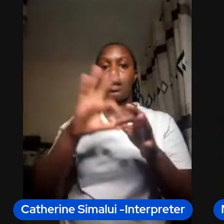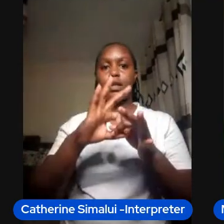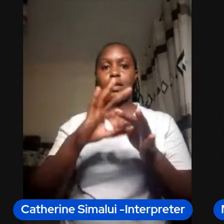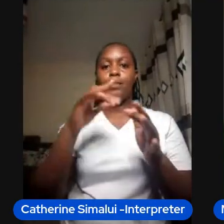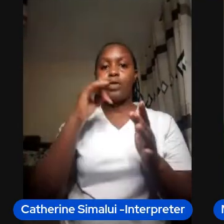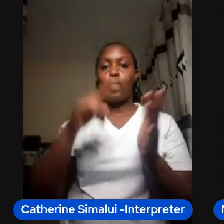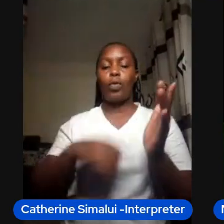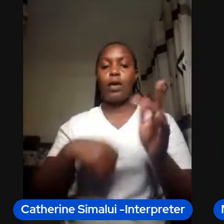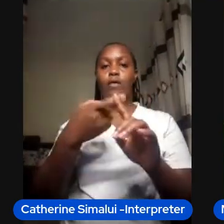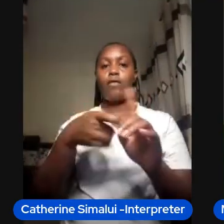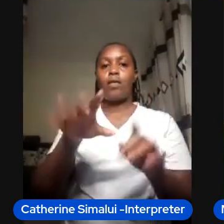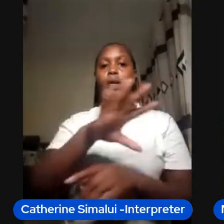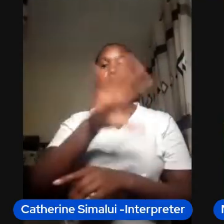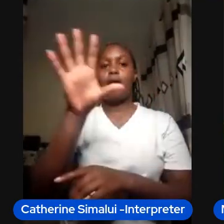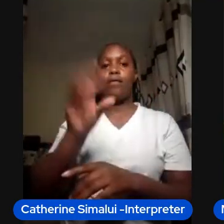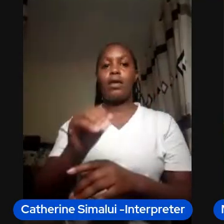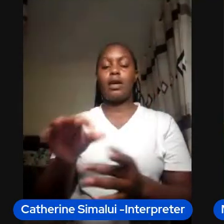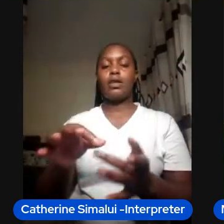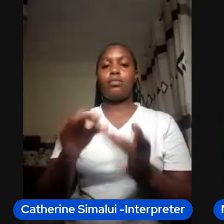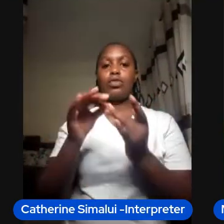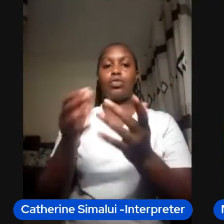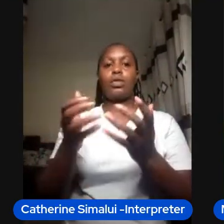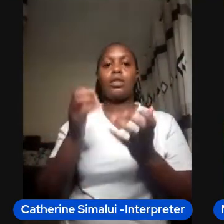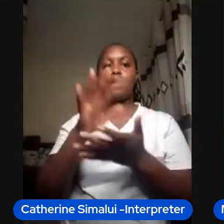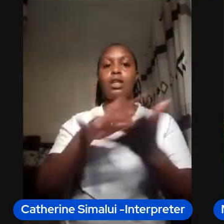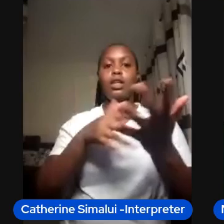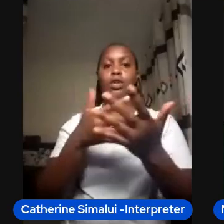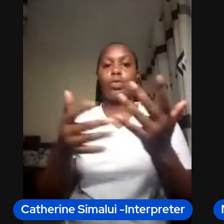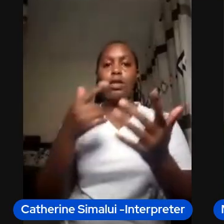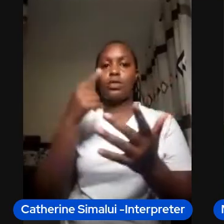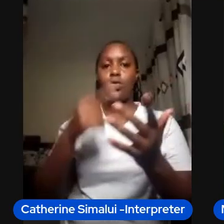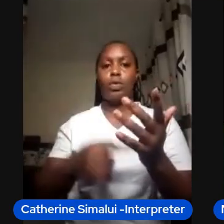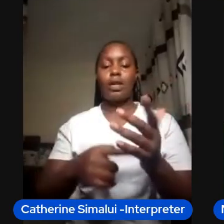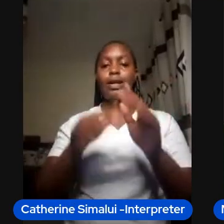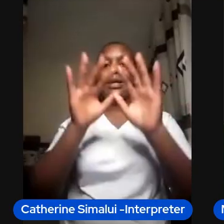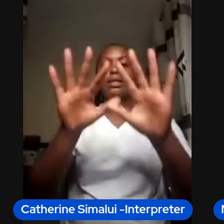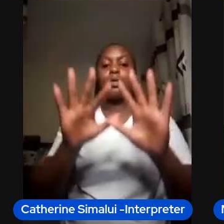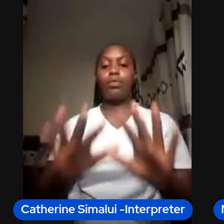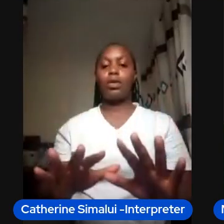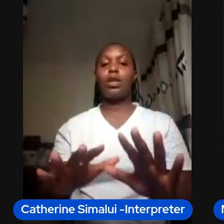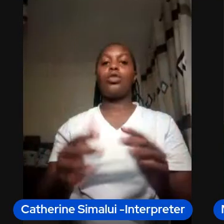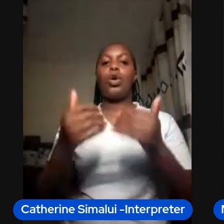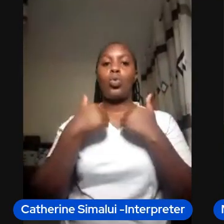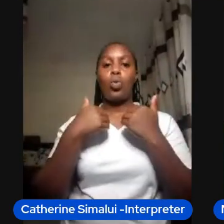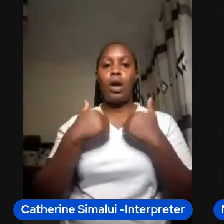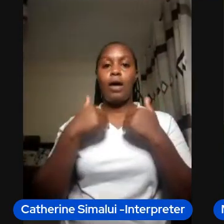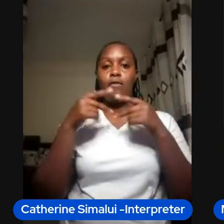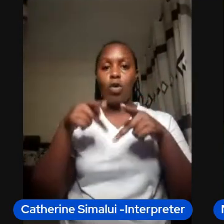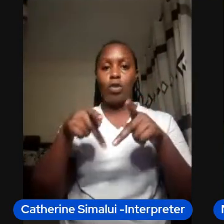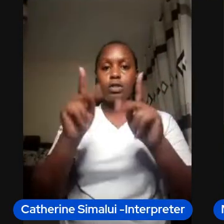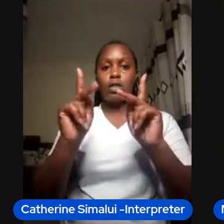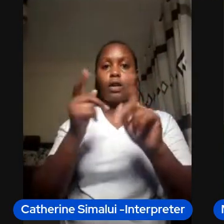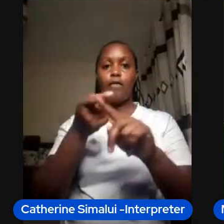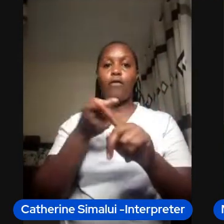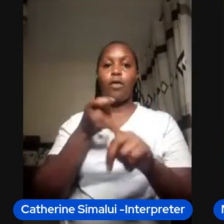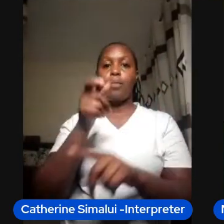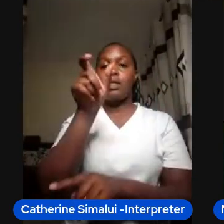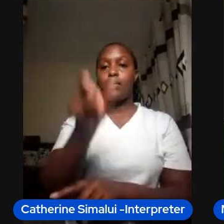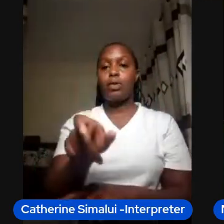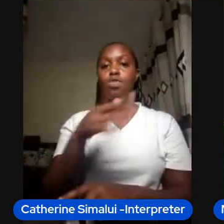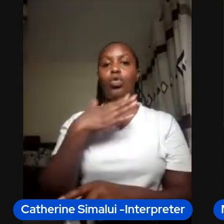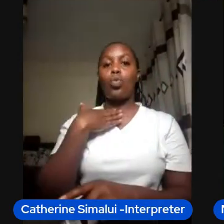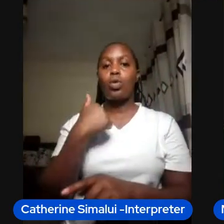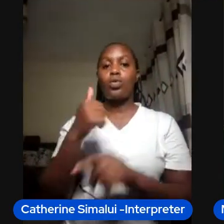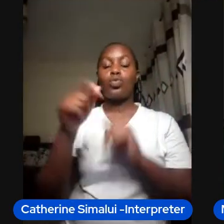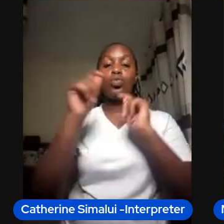Africa Special Needs Education Network, they are saying it is important to get consent from the person you want to